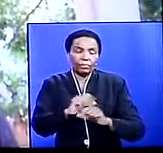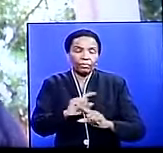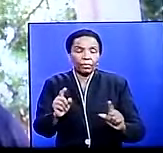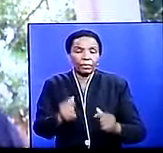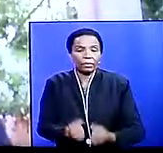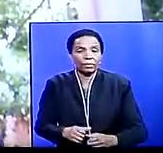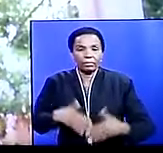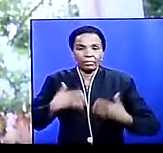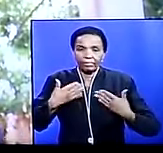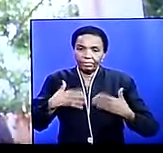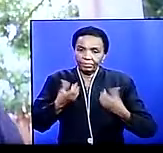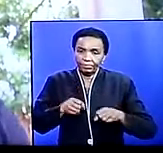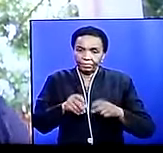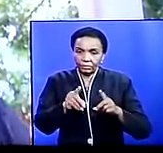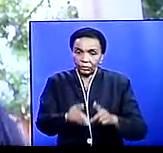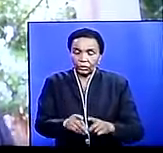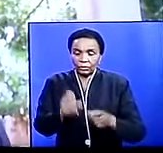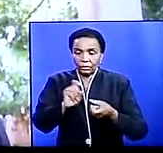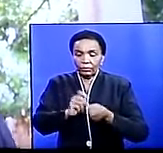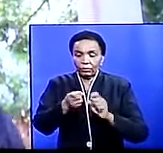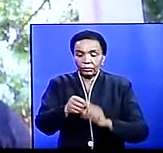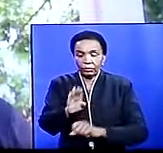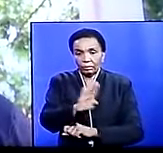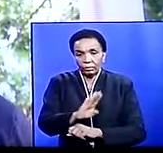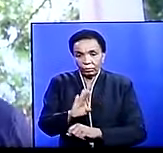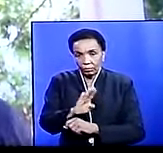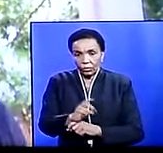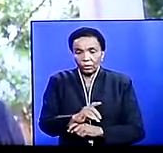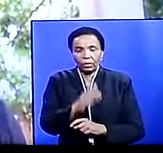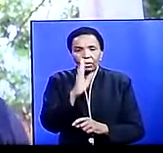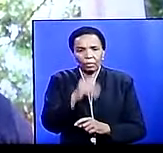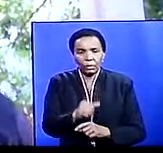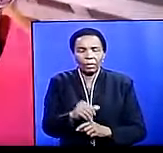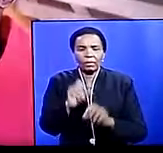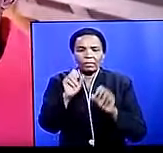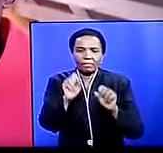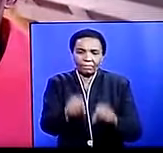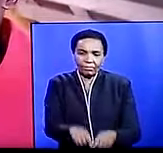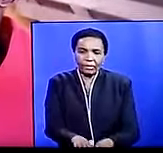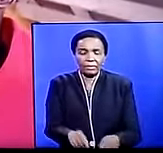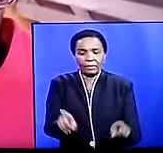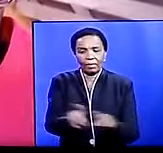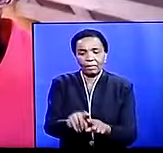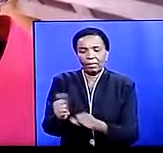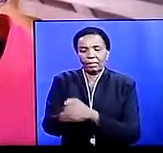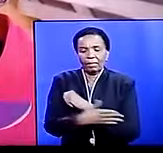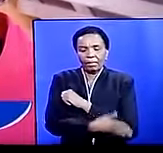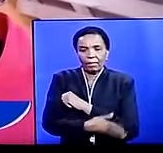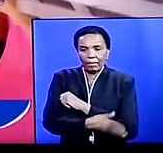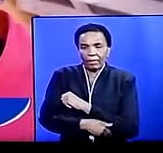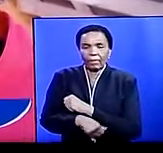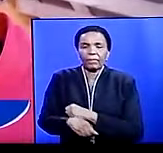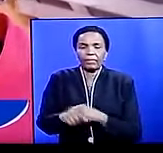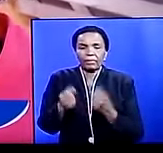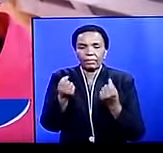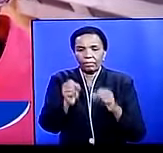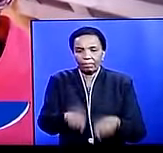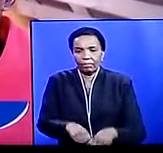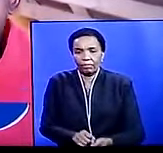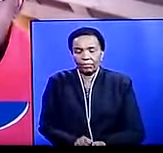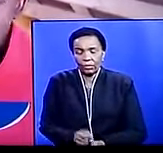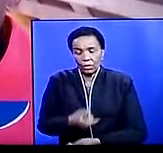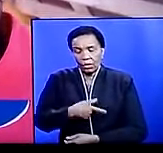I believe it's something that is going to change Botswana as well, as it has changed other nations. We saw it fit to invite them to